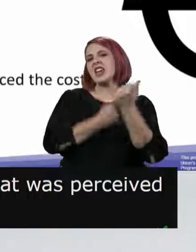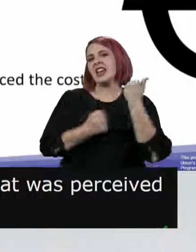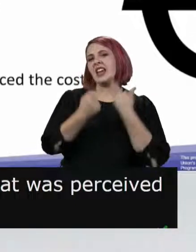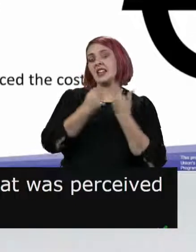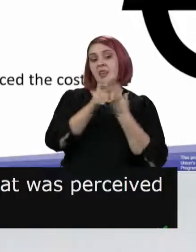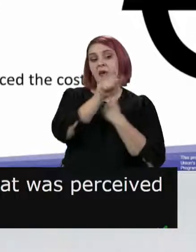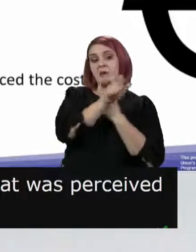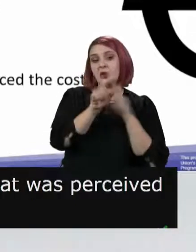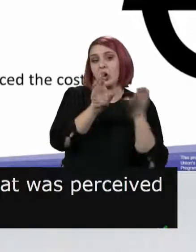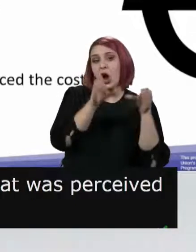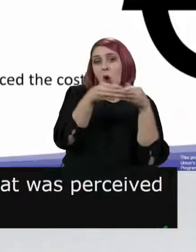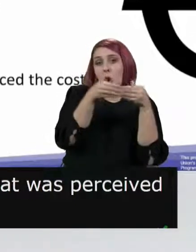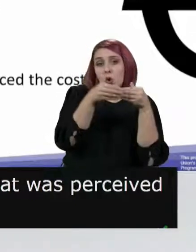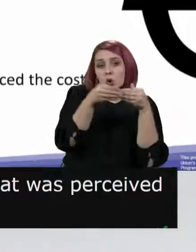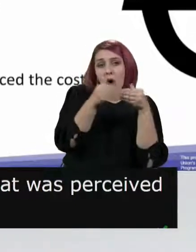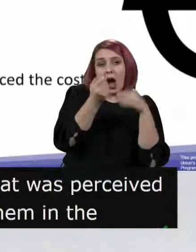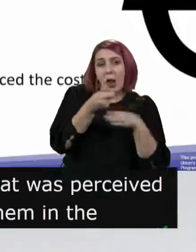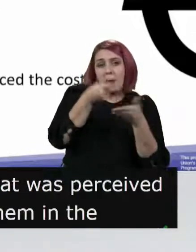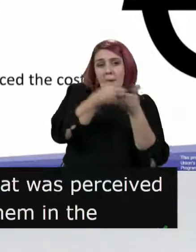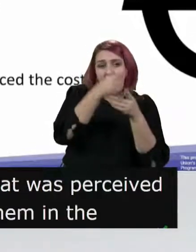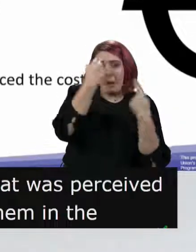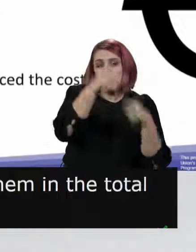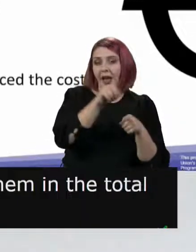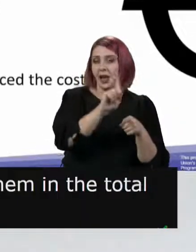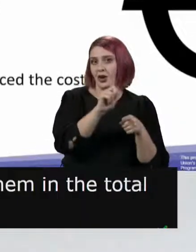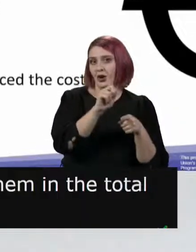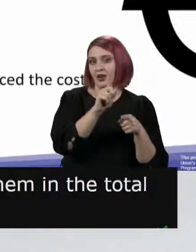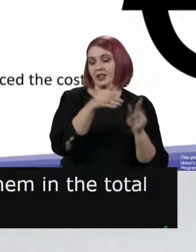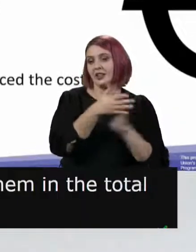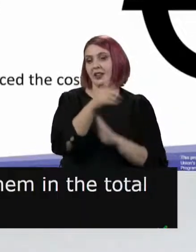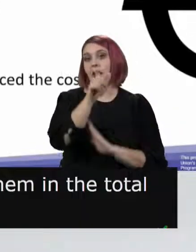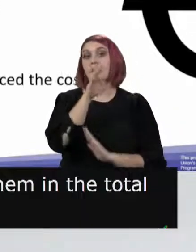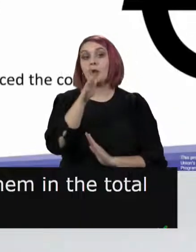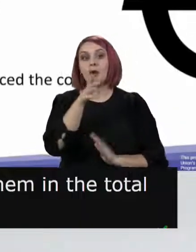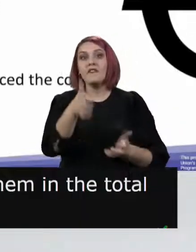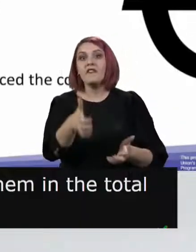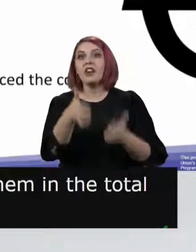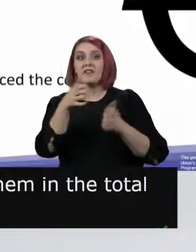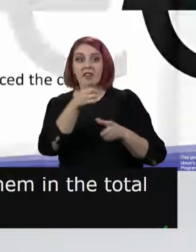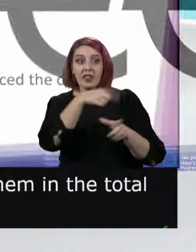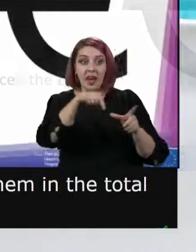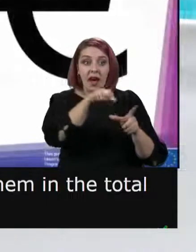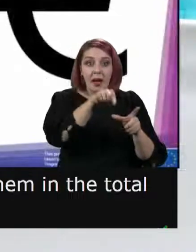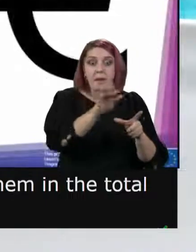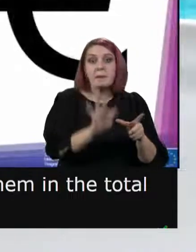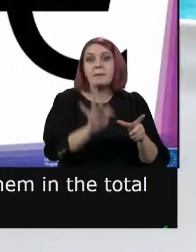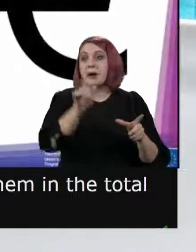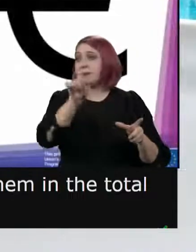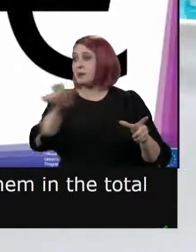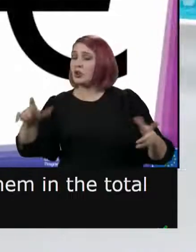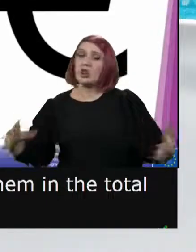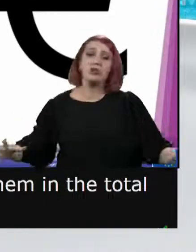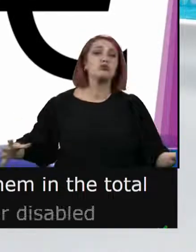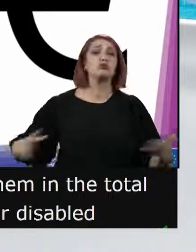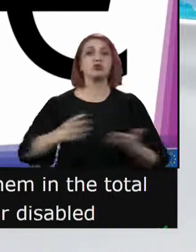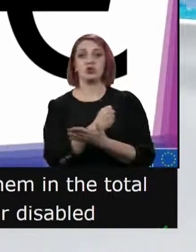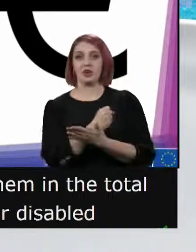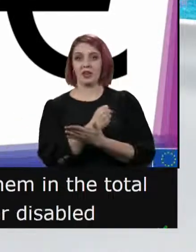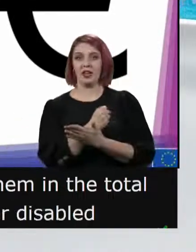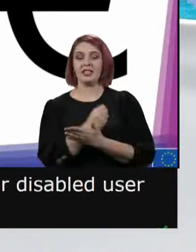the total cost to benefit all travelers, making the cost per disabled user no greater than it was for anyone